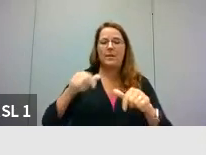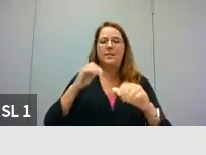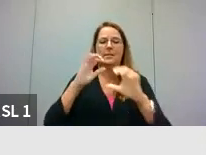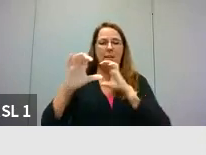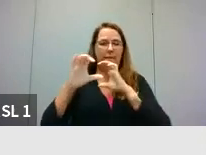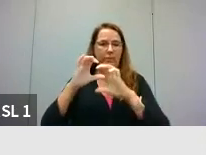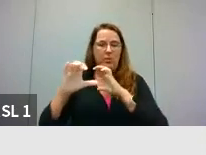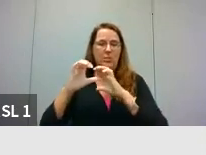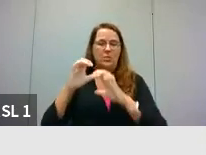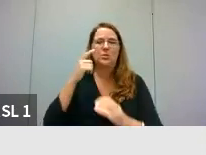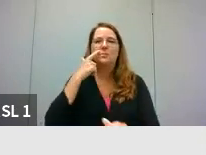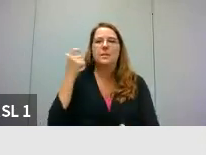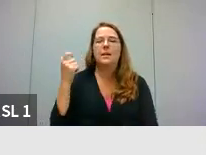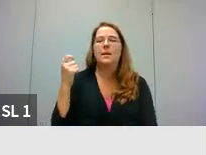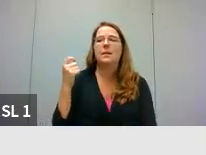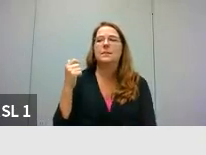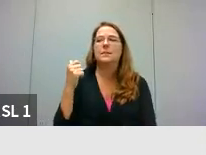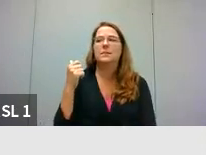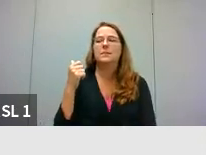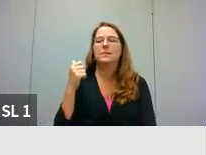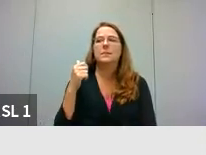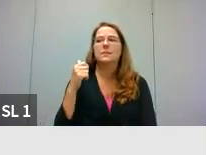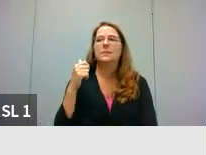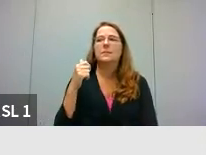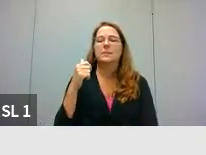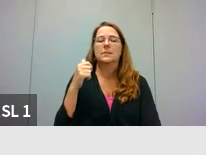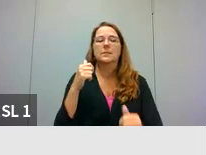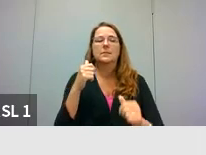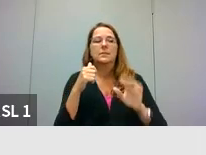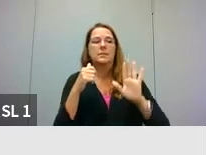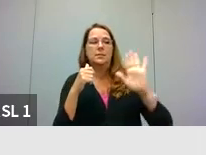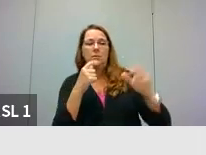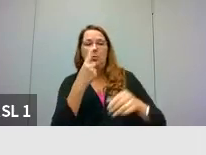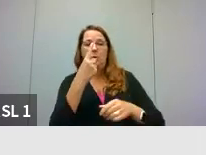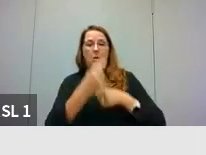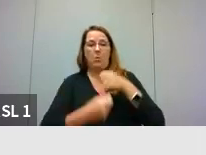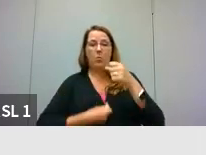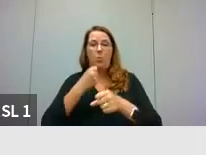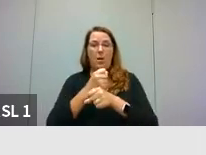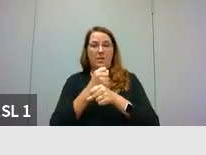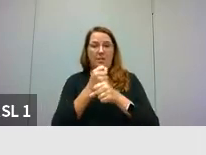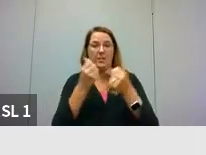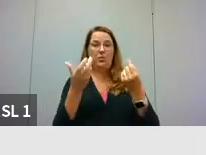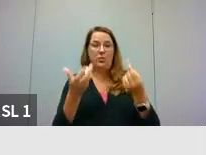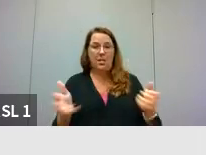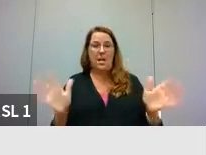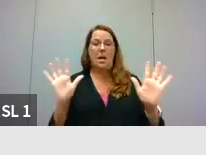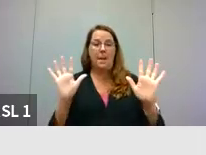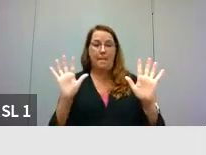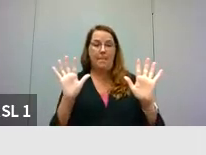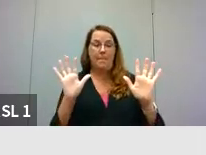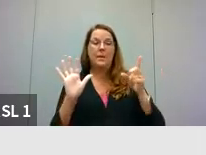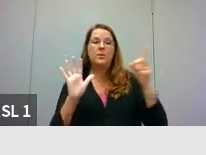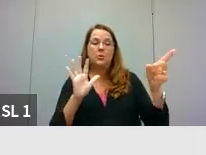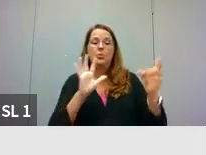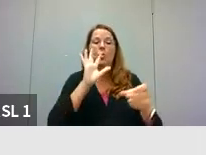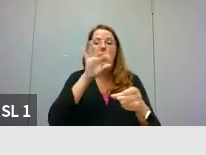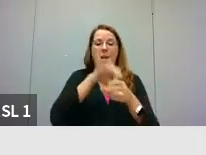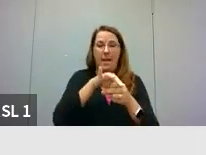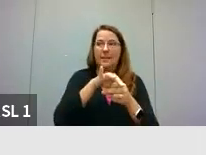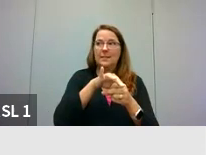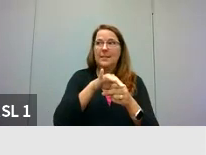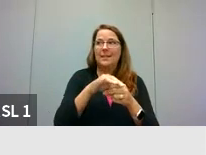conversation because your 1 year will be up. You were elected